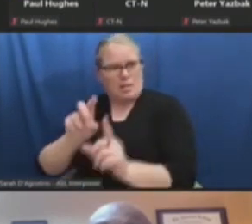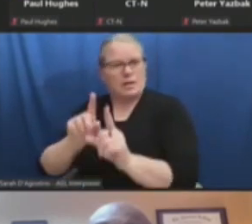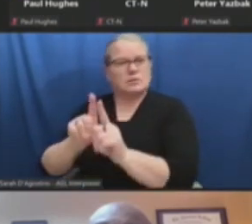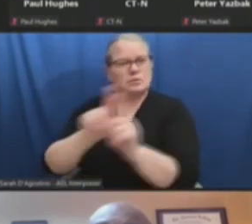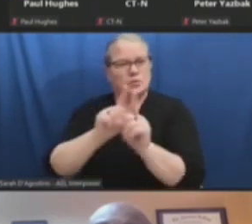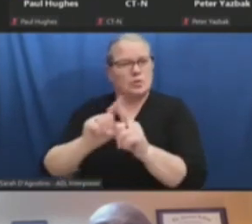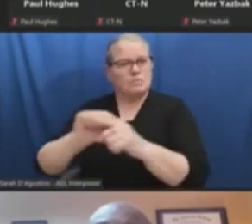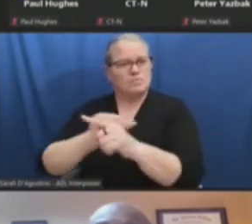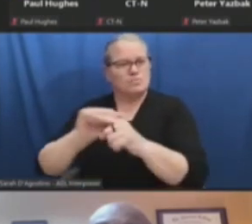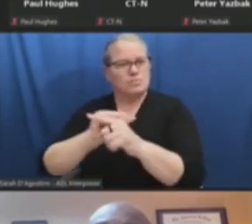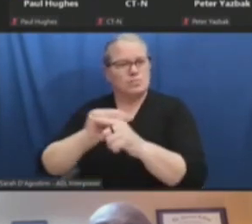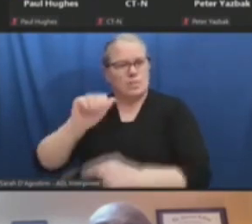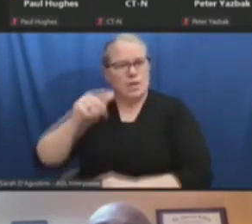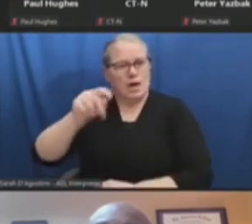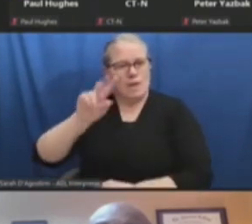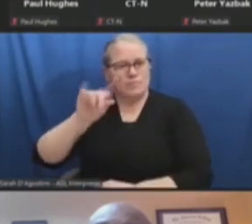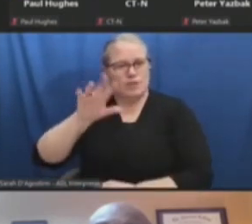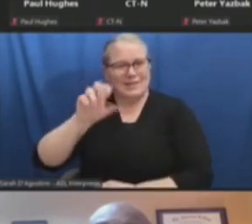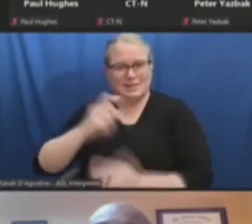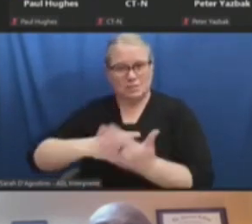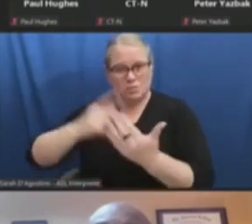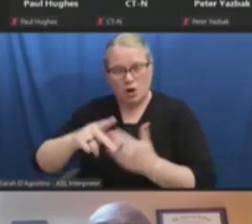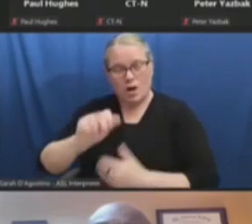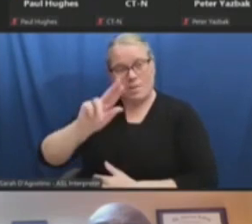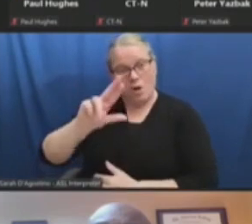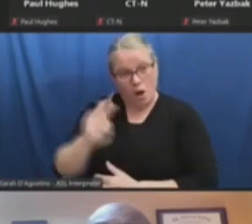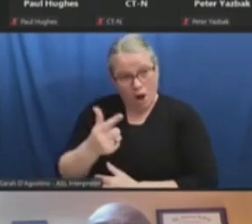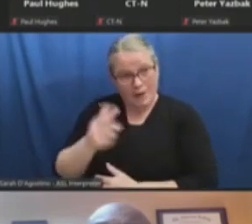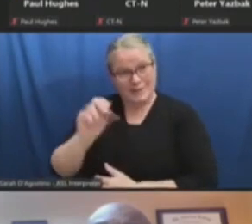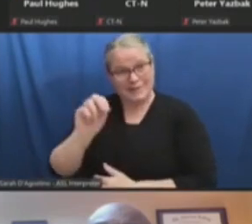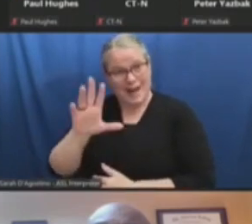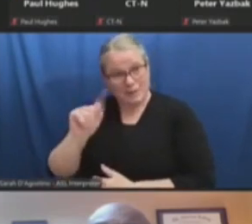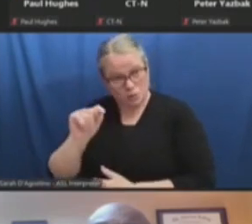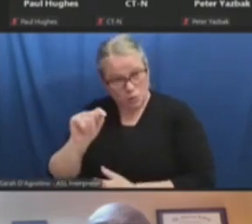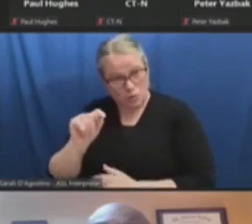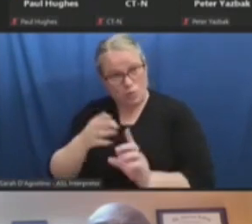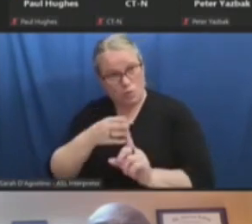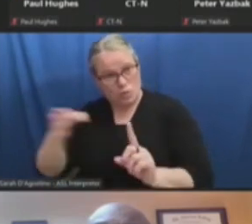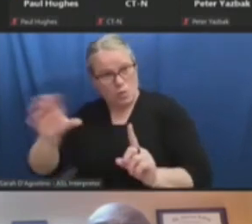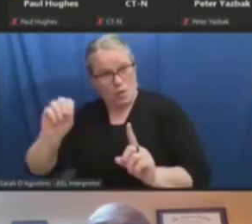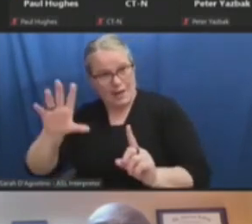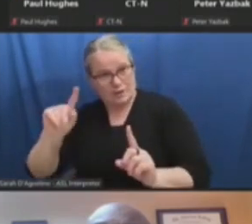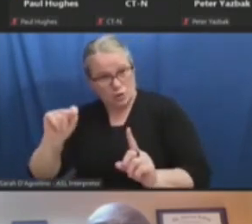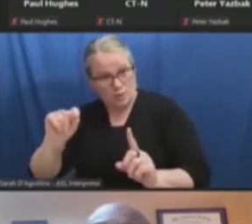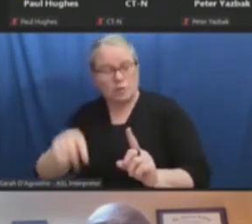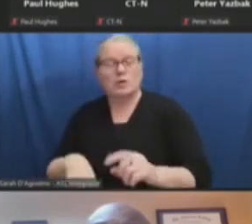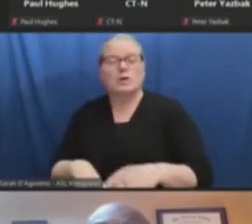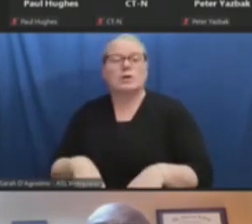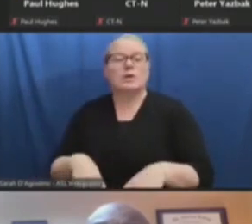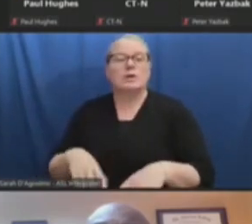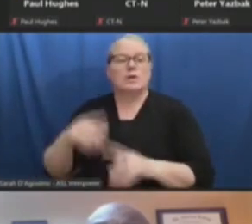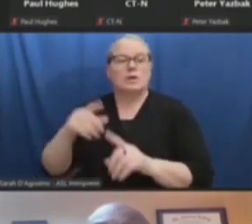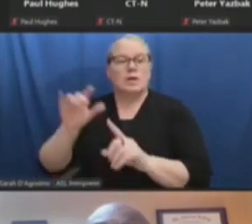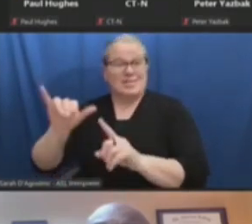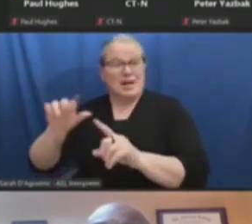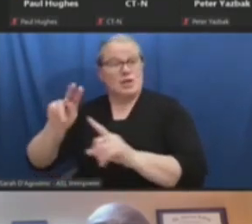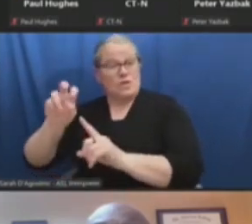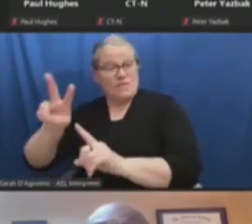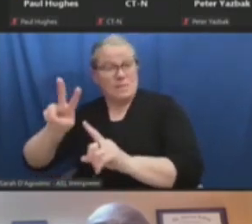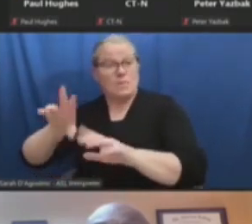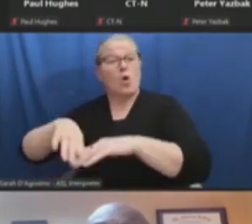to October. And then they'll get that hands-on training right before open enrollment, which is